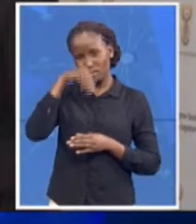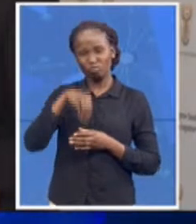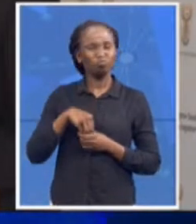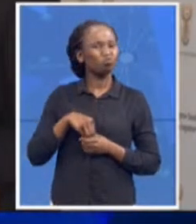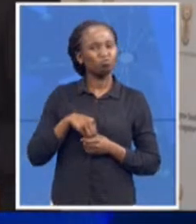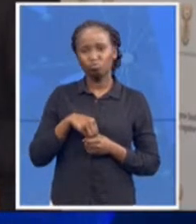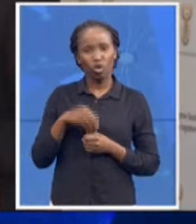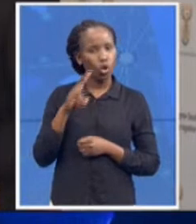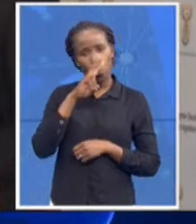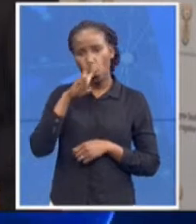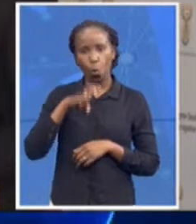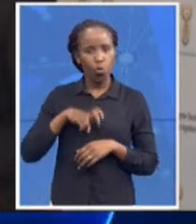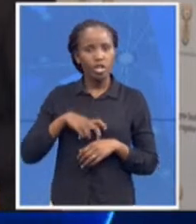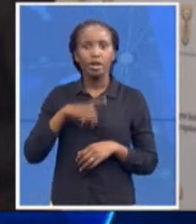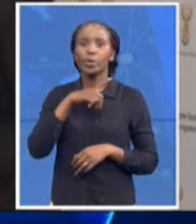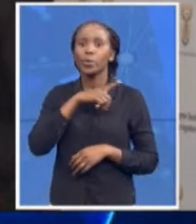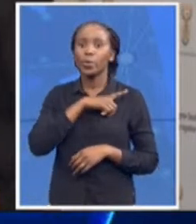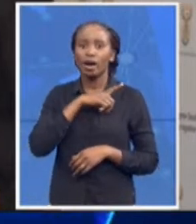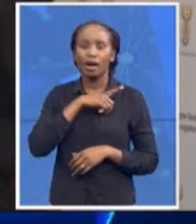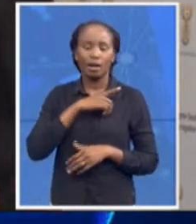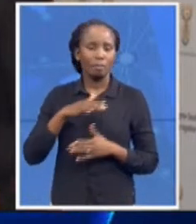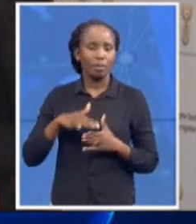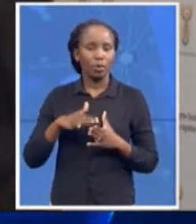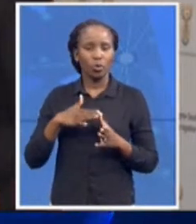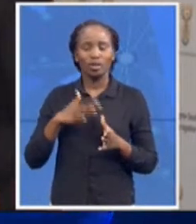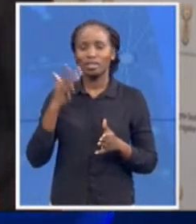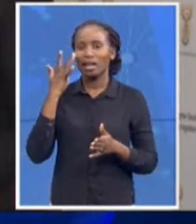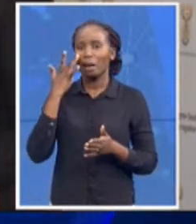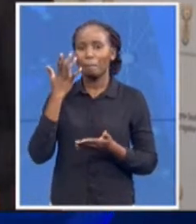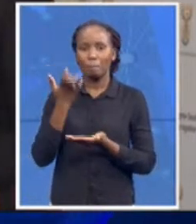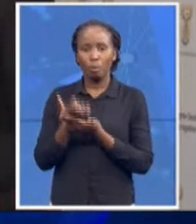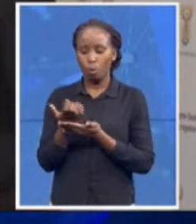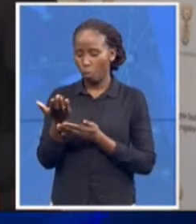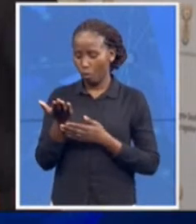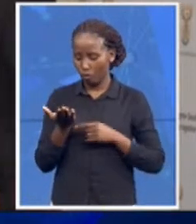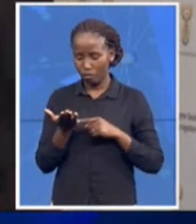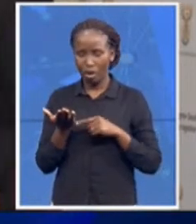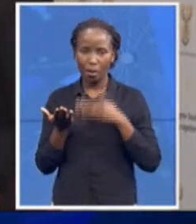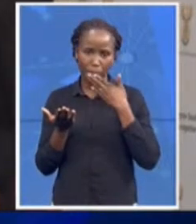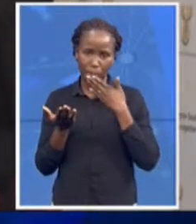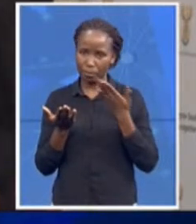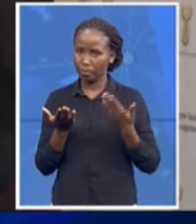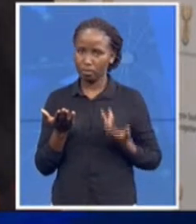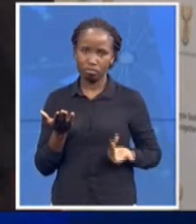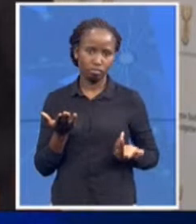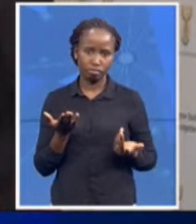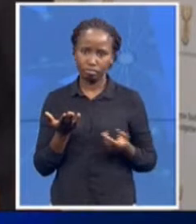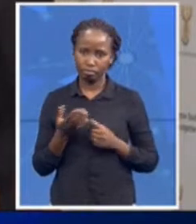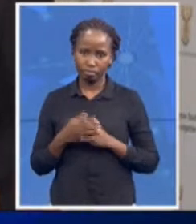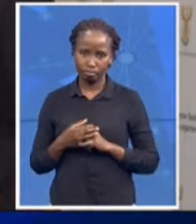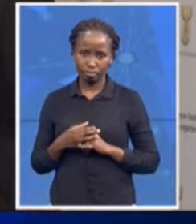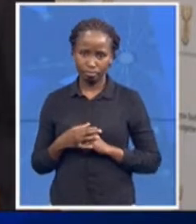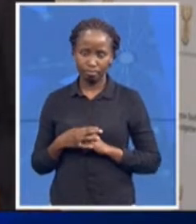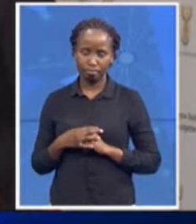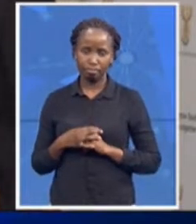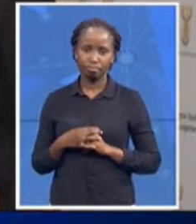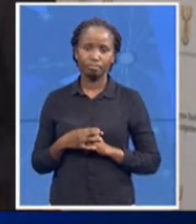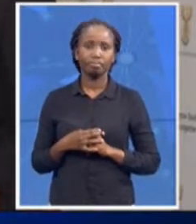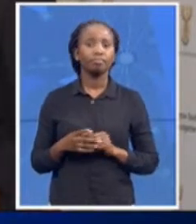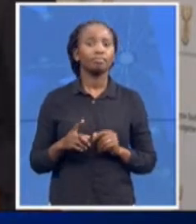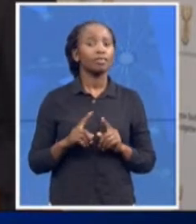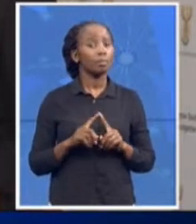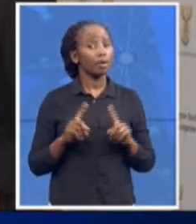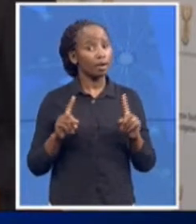that there were fraudulent activities being involved. However, should we, as we go forward,